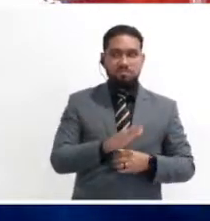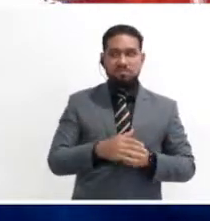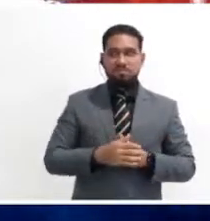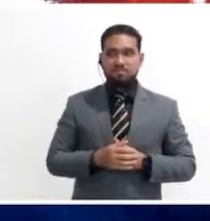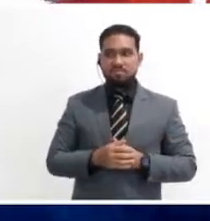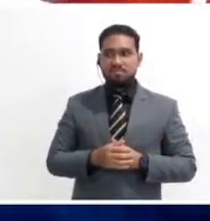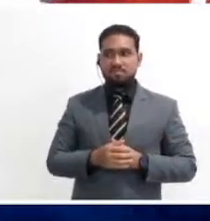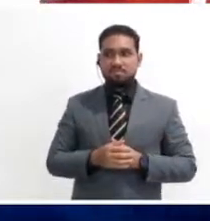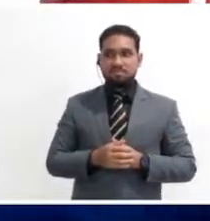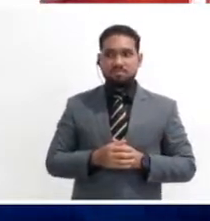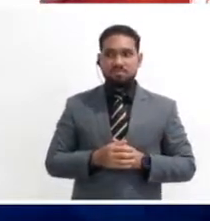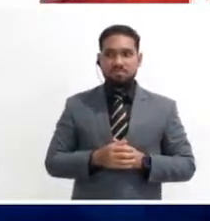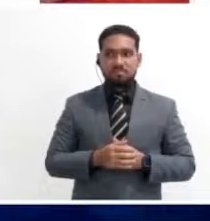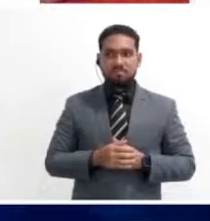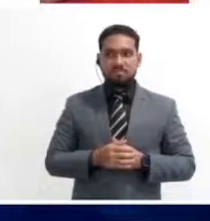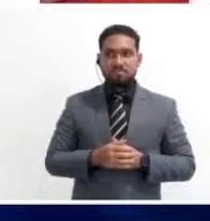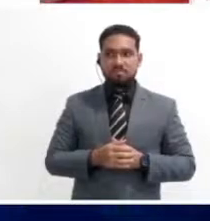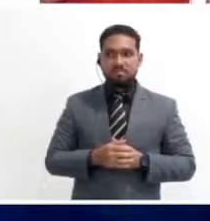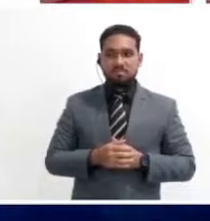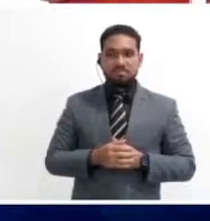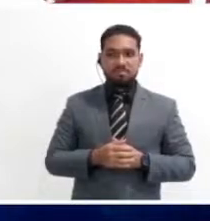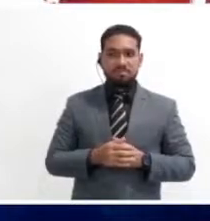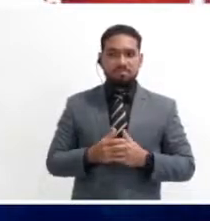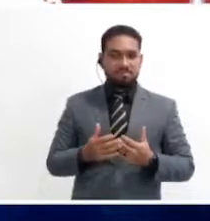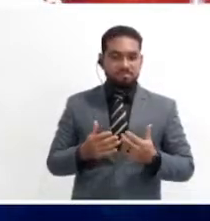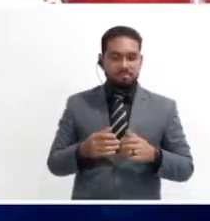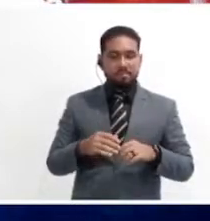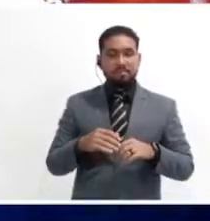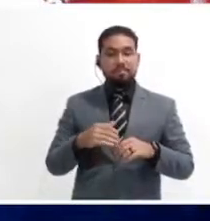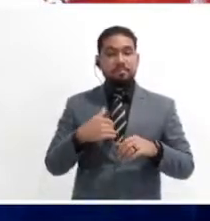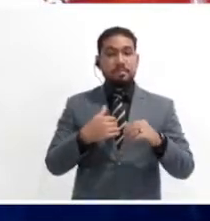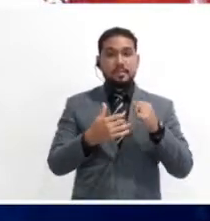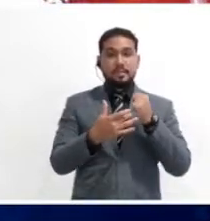There are specialty mold compounds, so you can imagine for